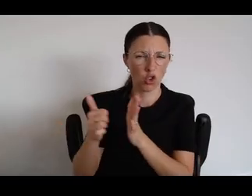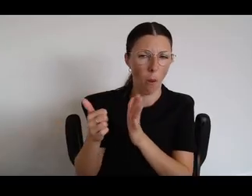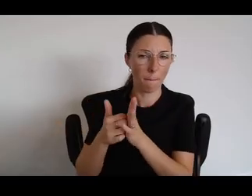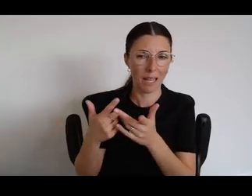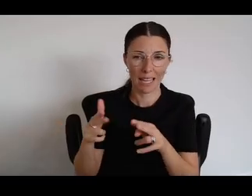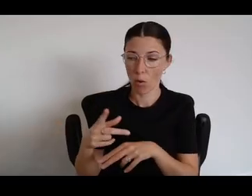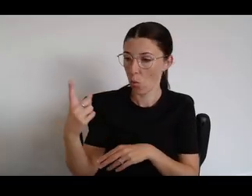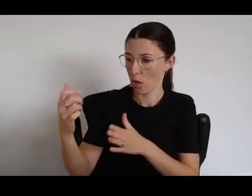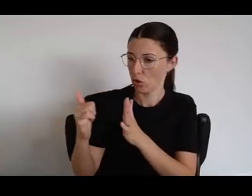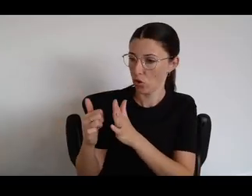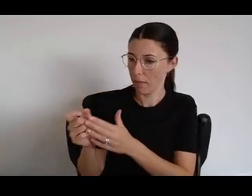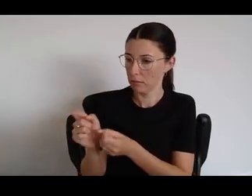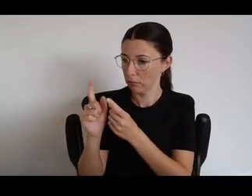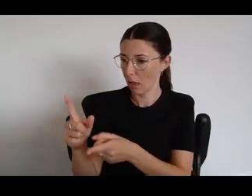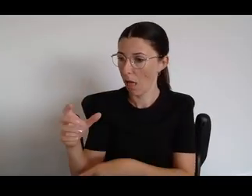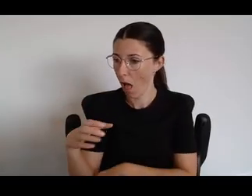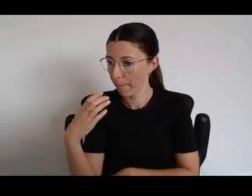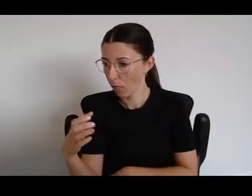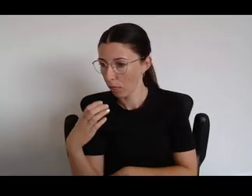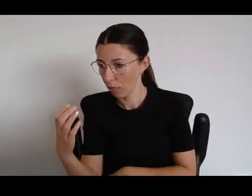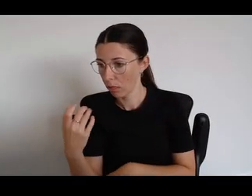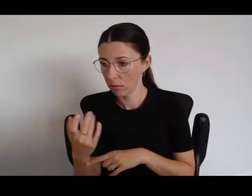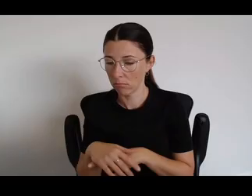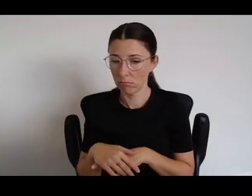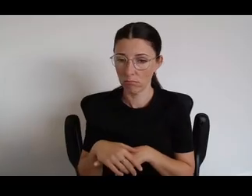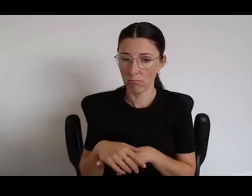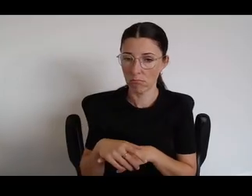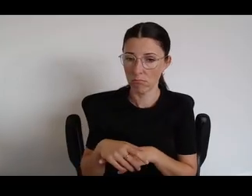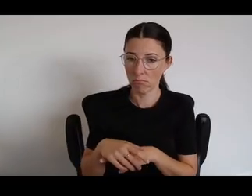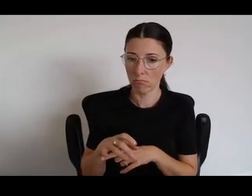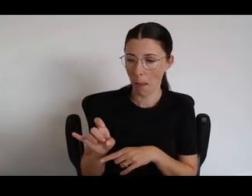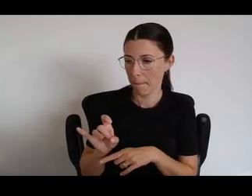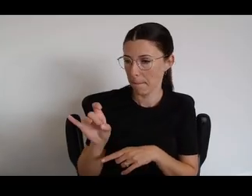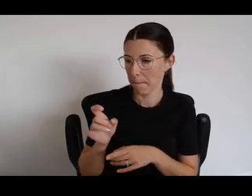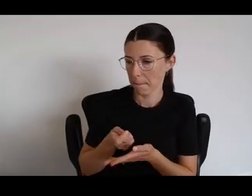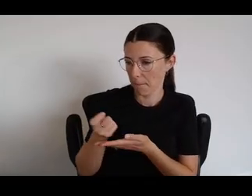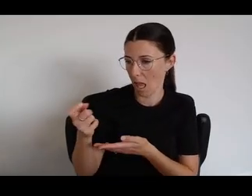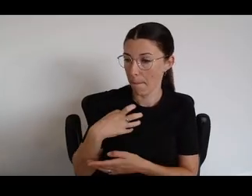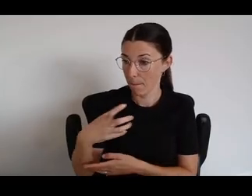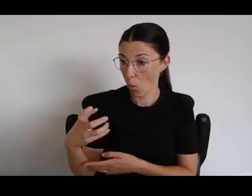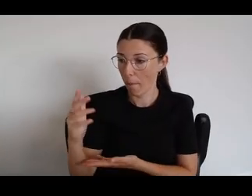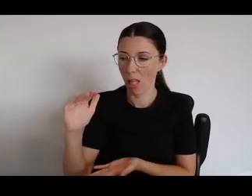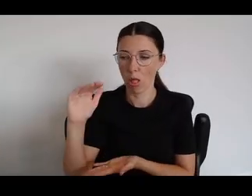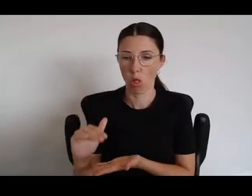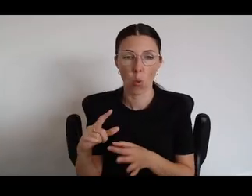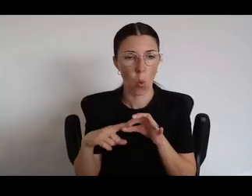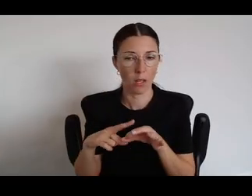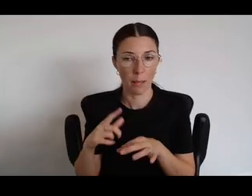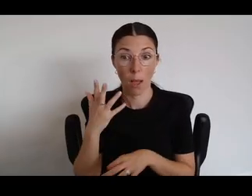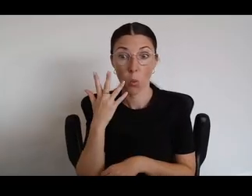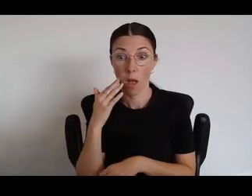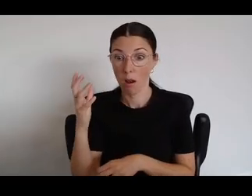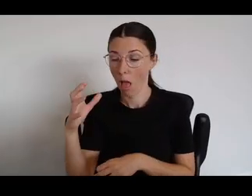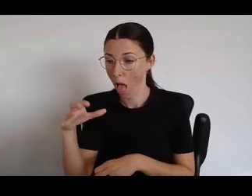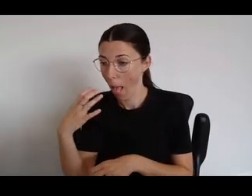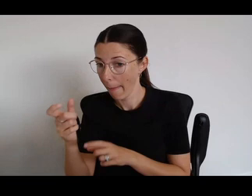selling apples, you probably pay more and get the lower quality of fruit. But as soon as you have several